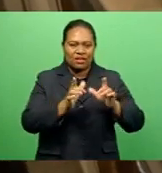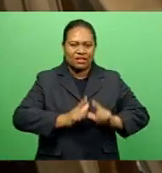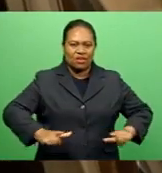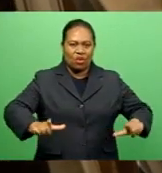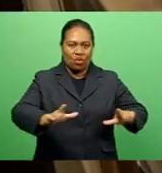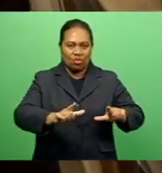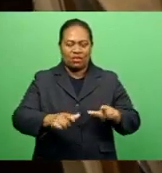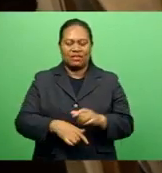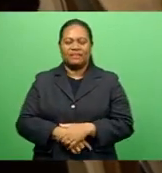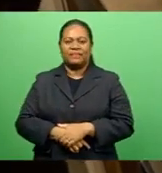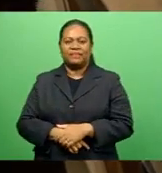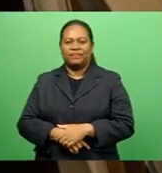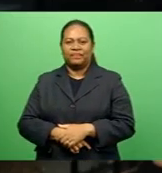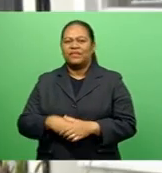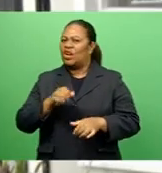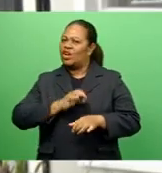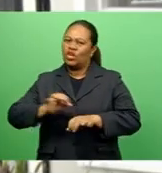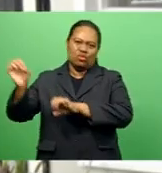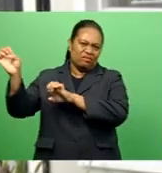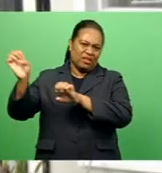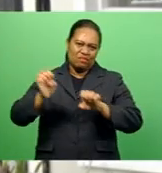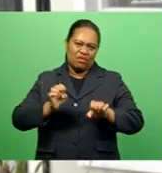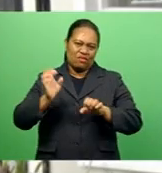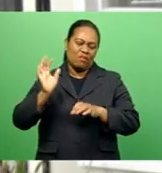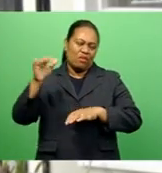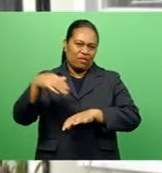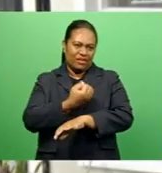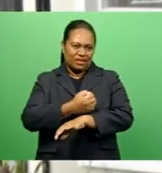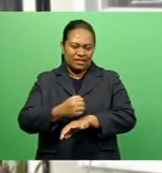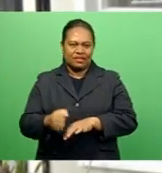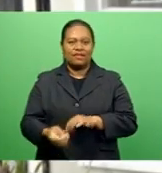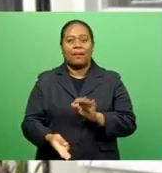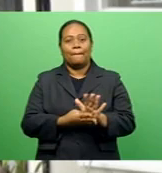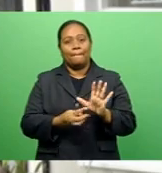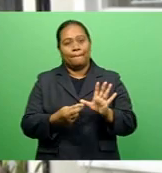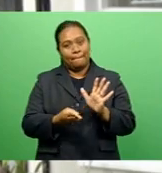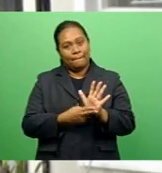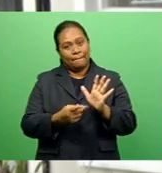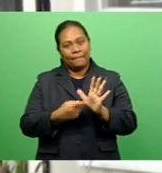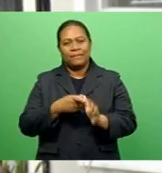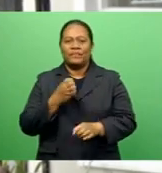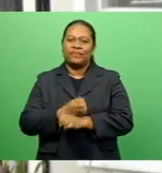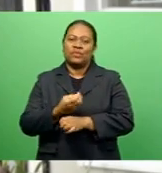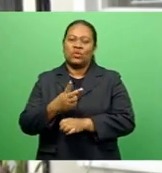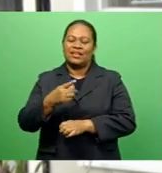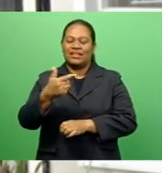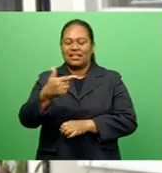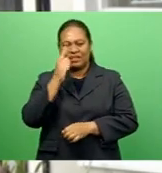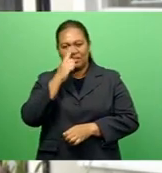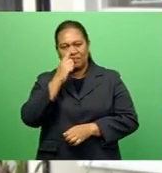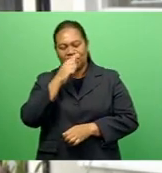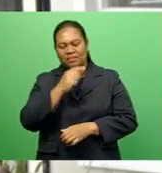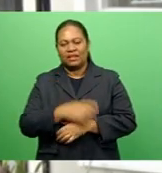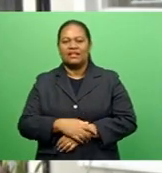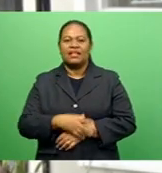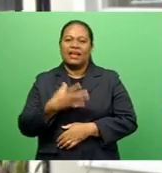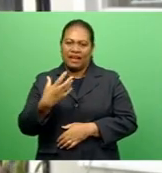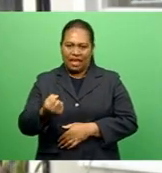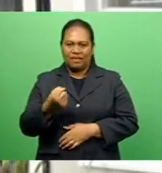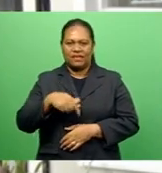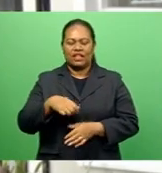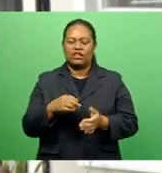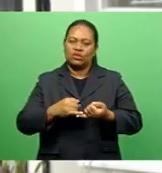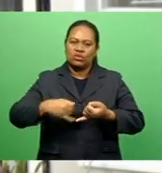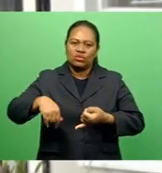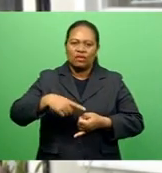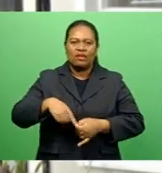rather than import. Mana Coffee currently employs 27 people and has 2 outlets in Suva. Even in these